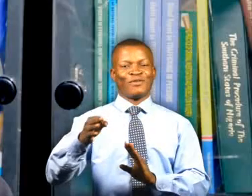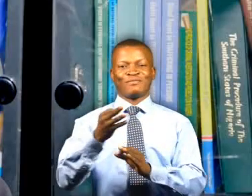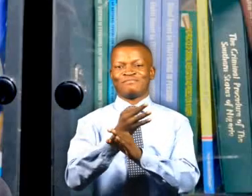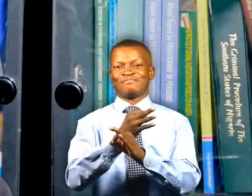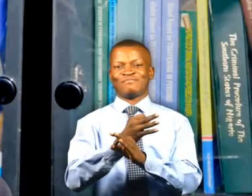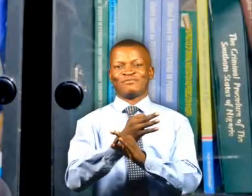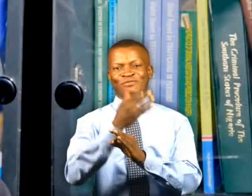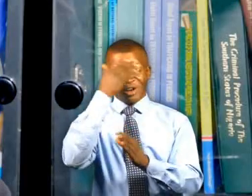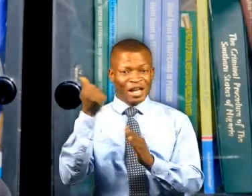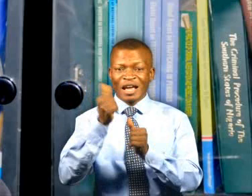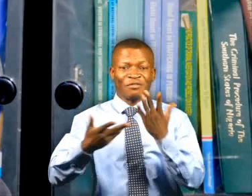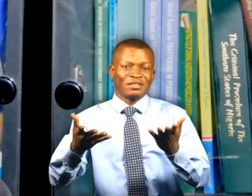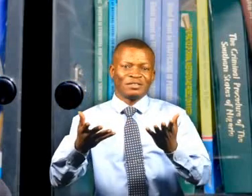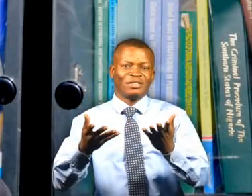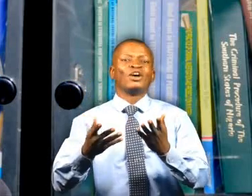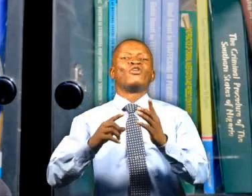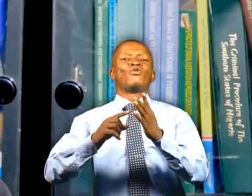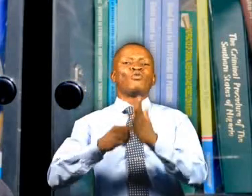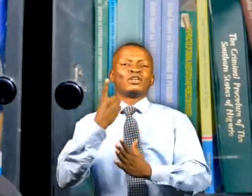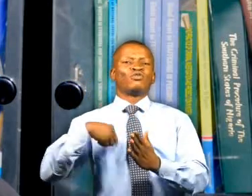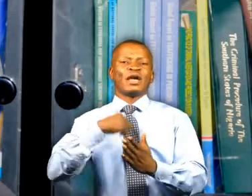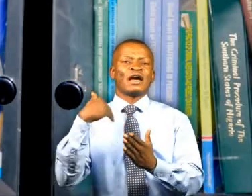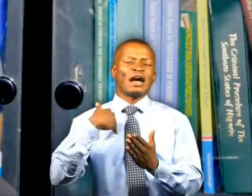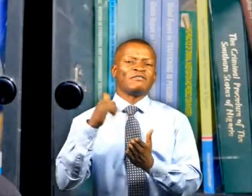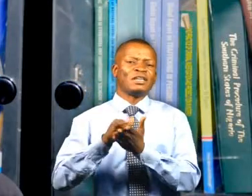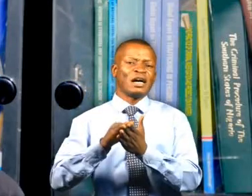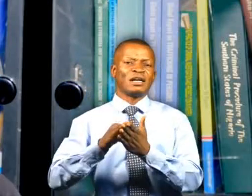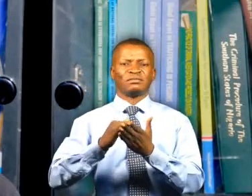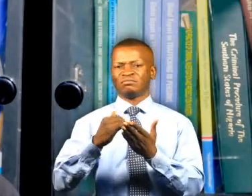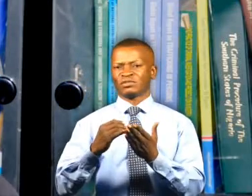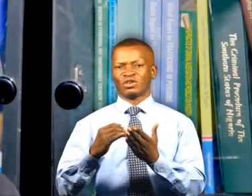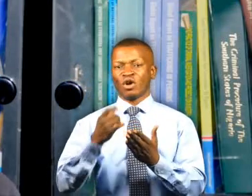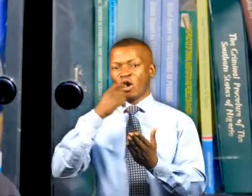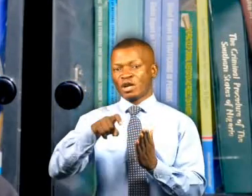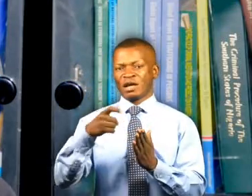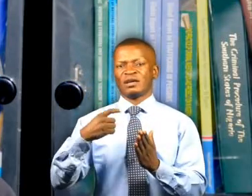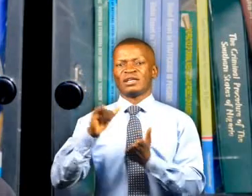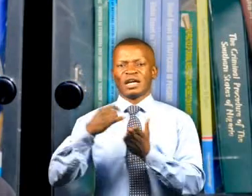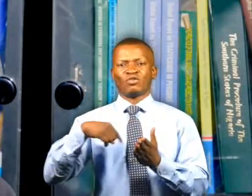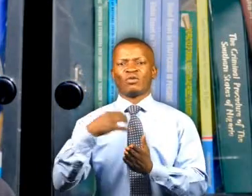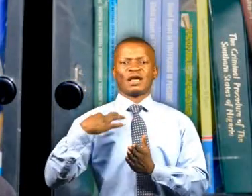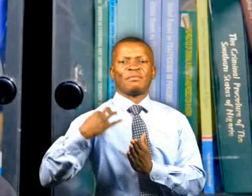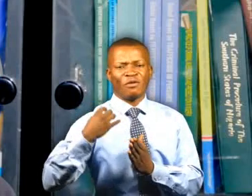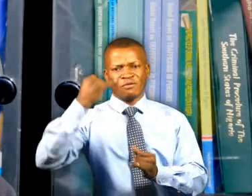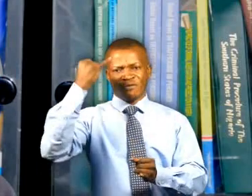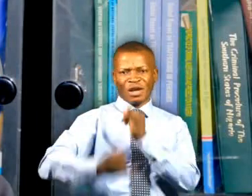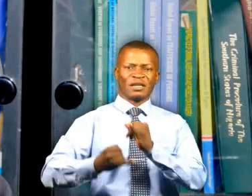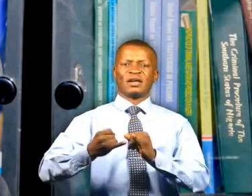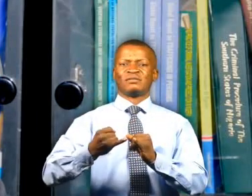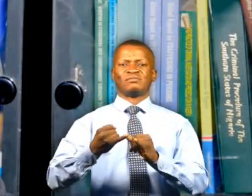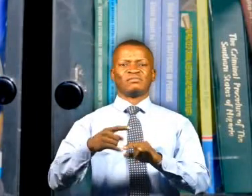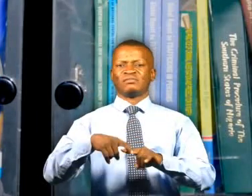of forfeiture. Then after the interim order of forfeiture, when we have the conviction, or rather when we secure the conviction, then we apply for